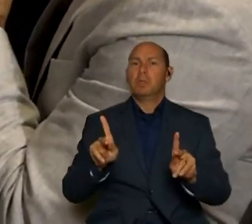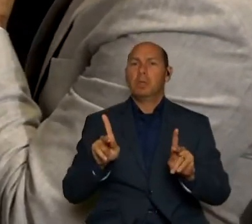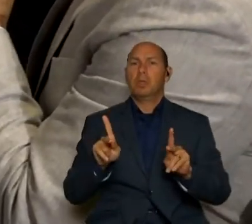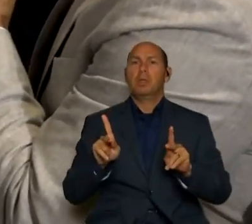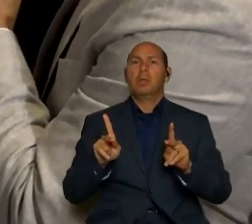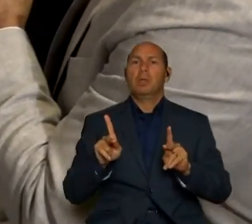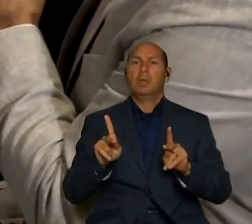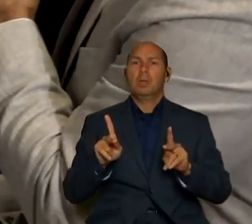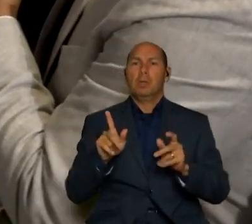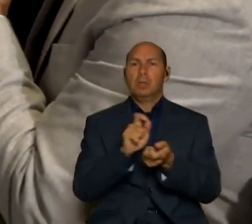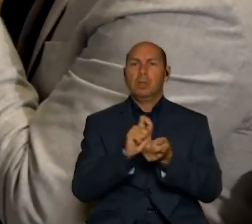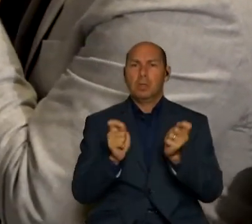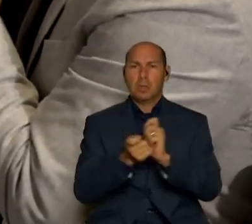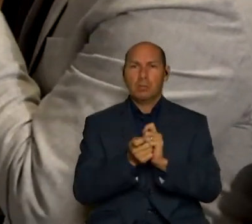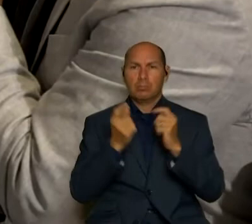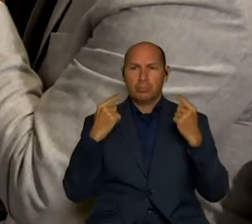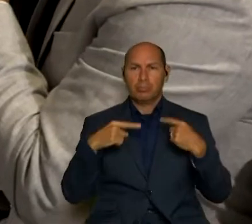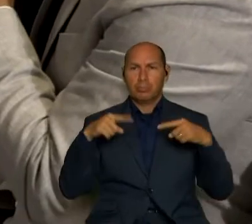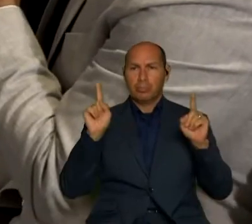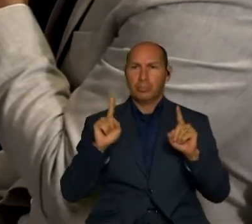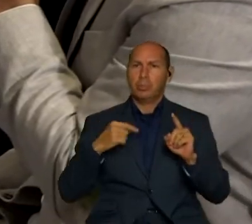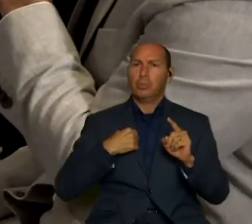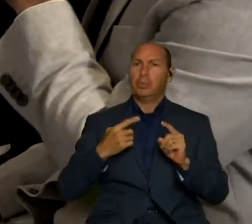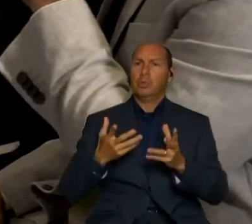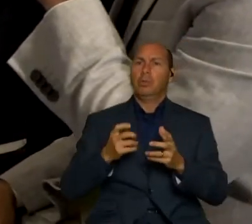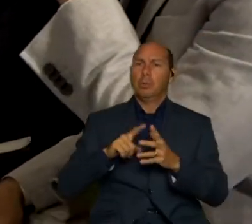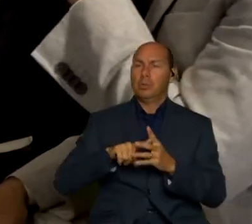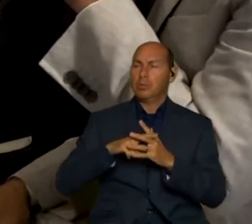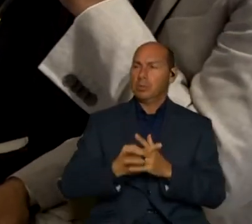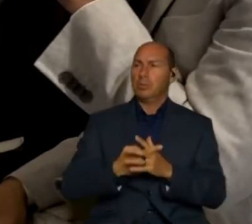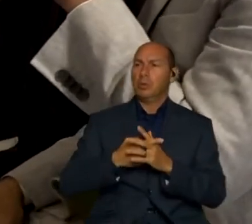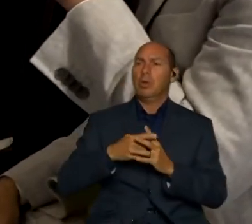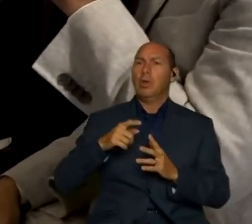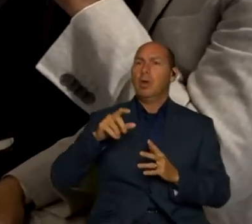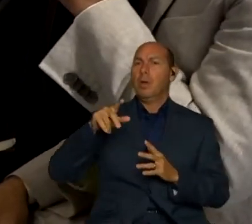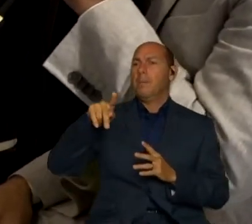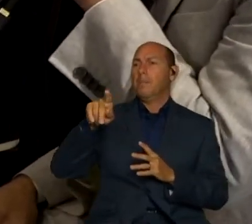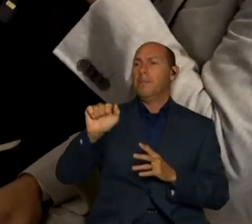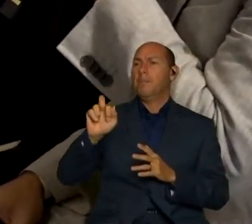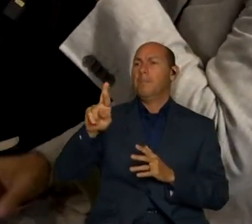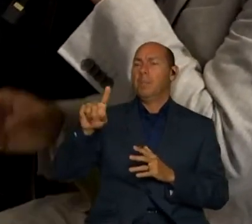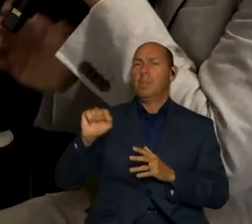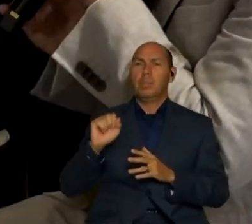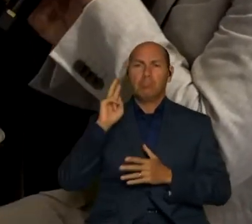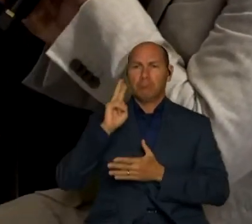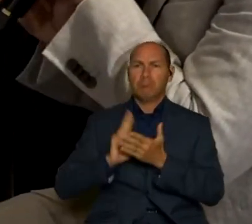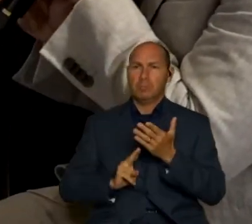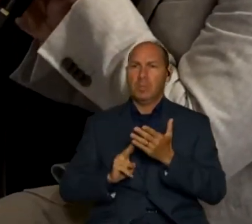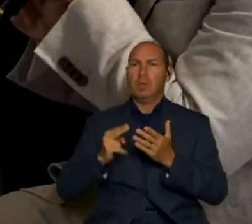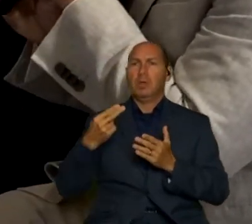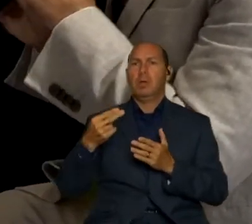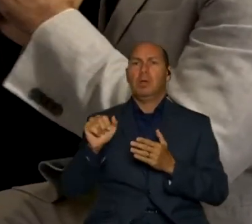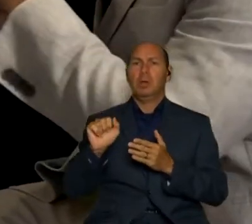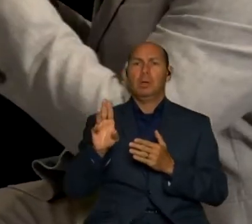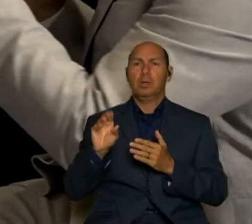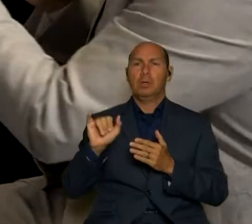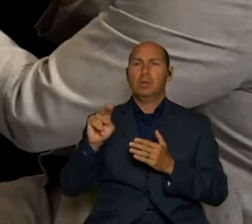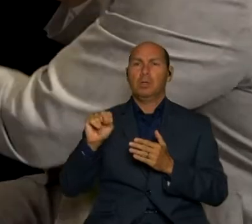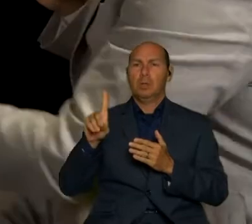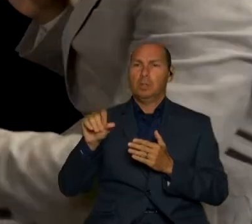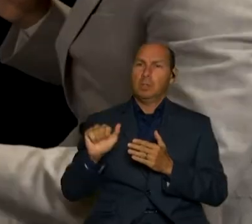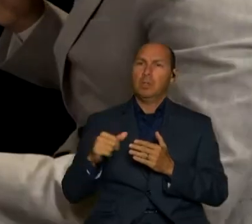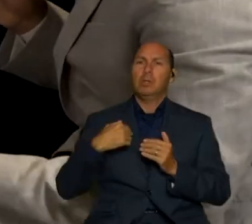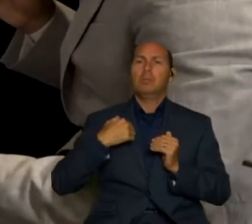wanted to start with Francisco Perez, the Secretary of Hacienda, who I know at